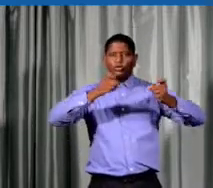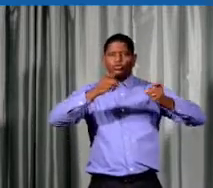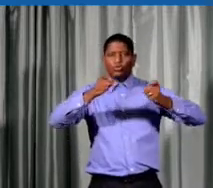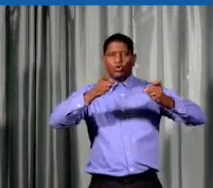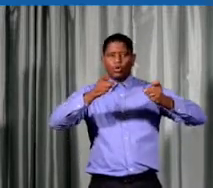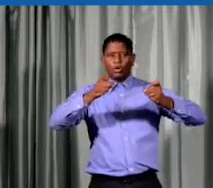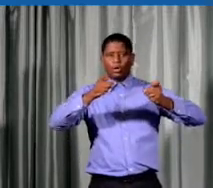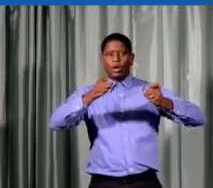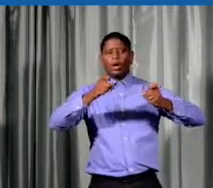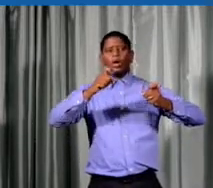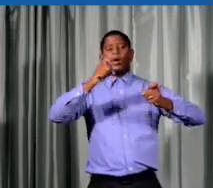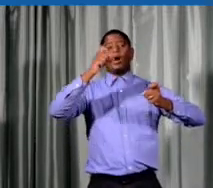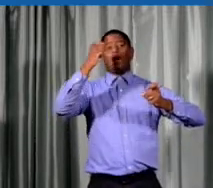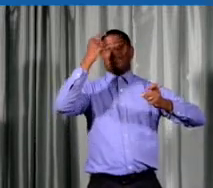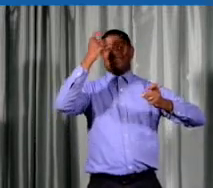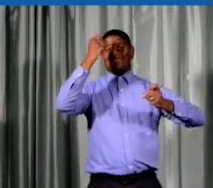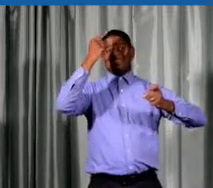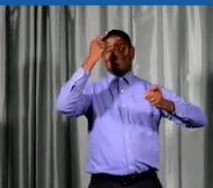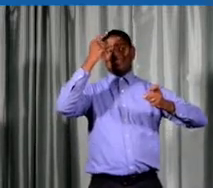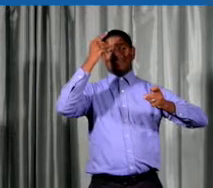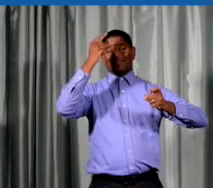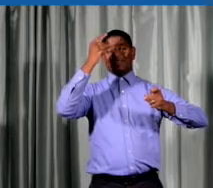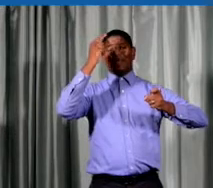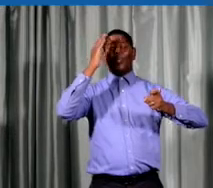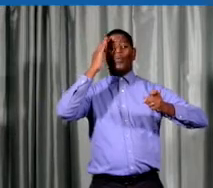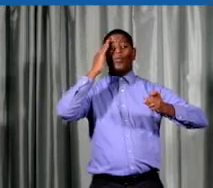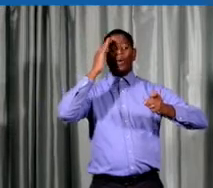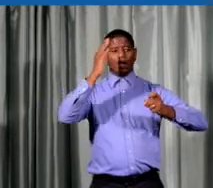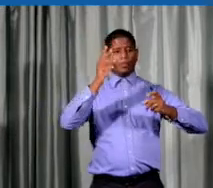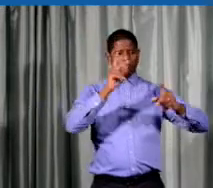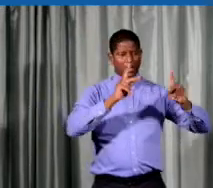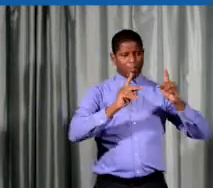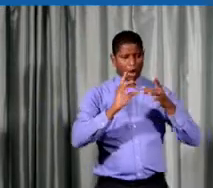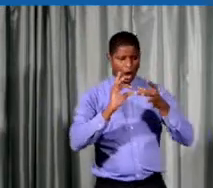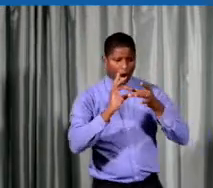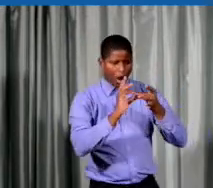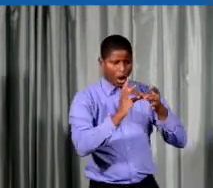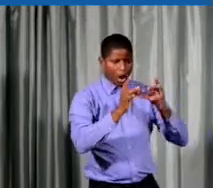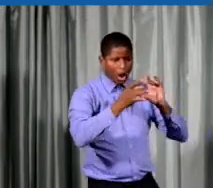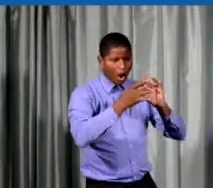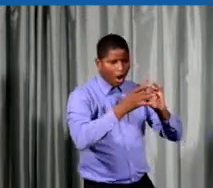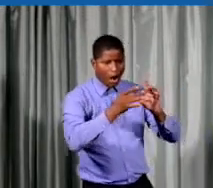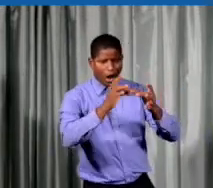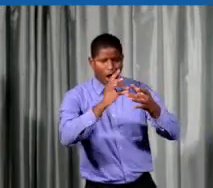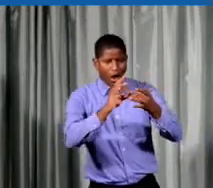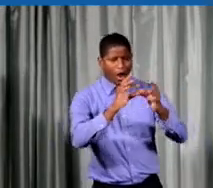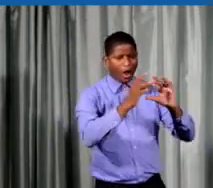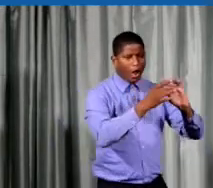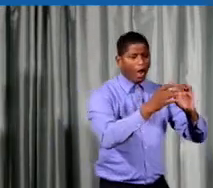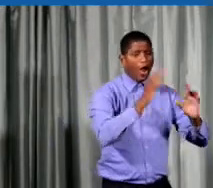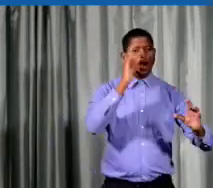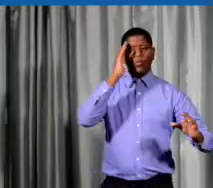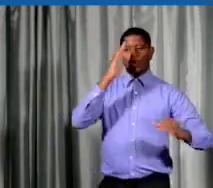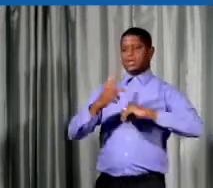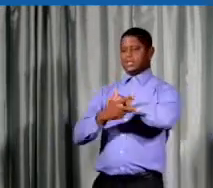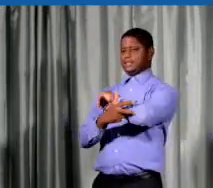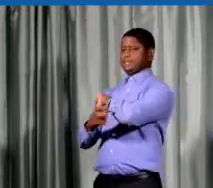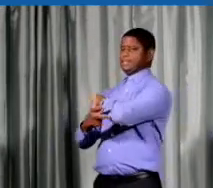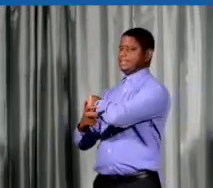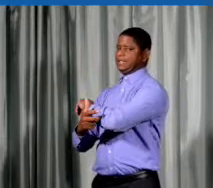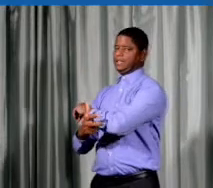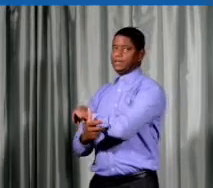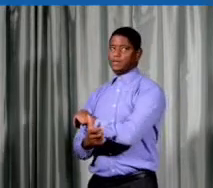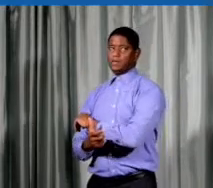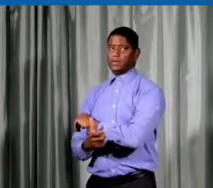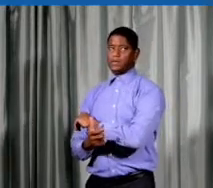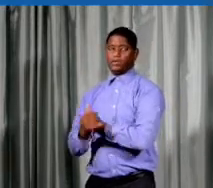is foolproof. If people get together, it's hard to prevent it.